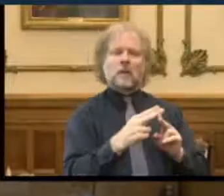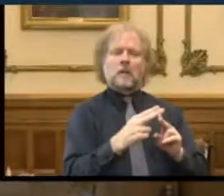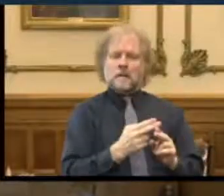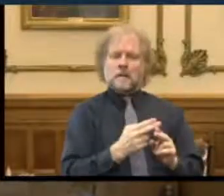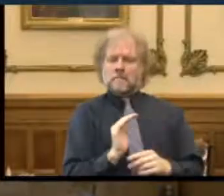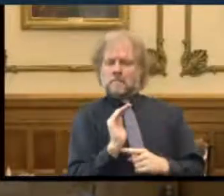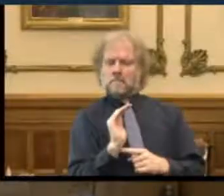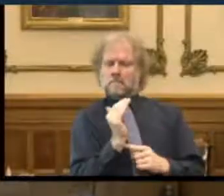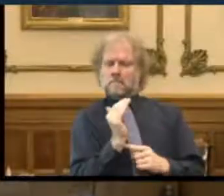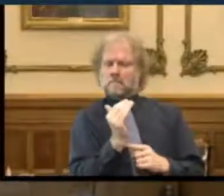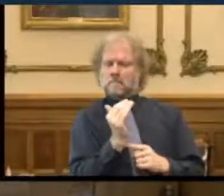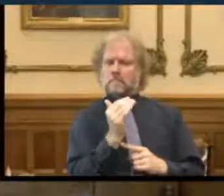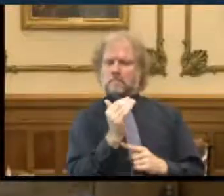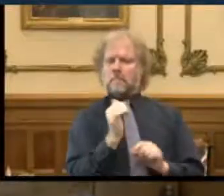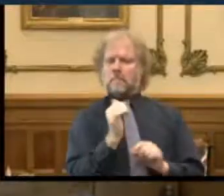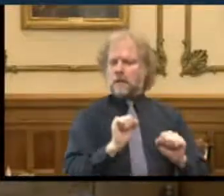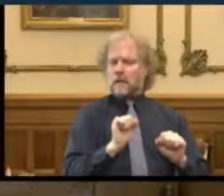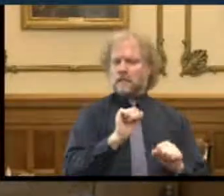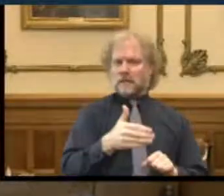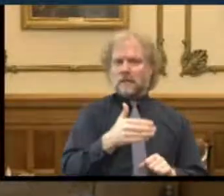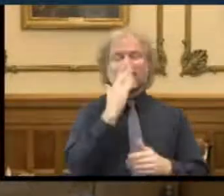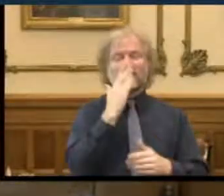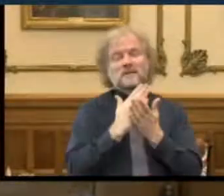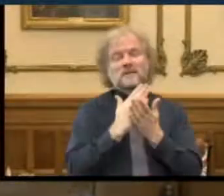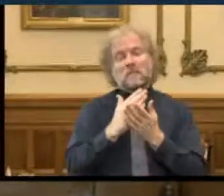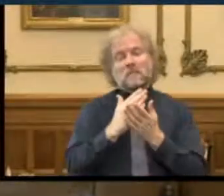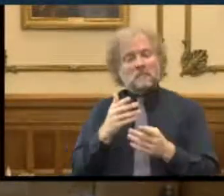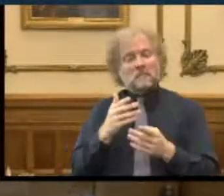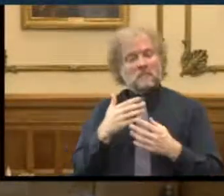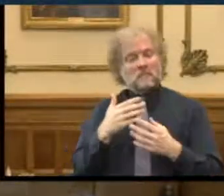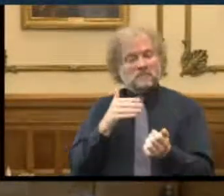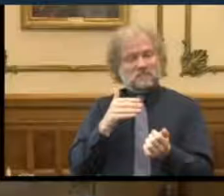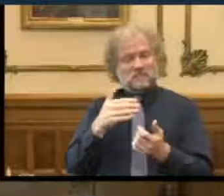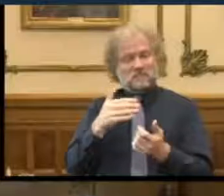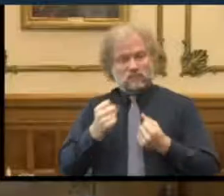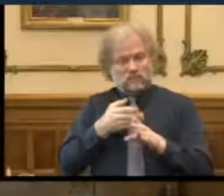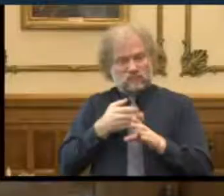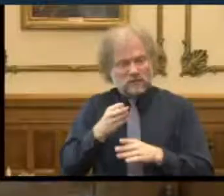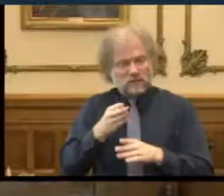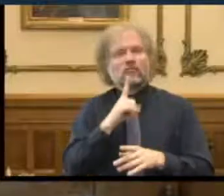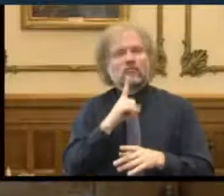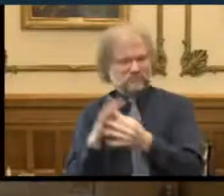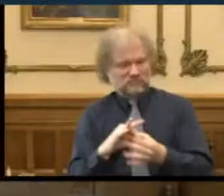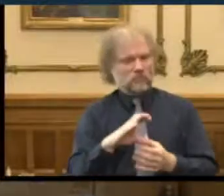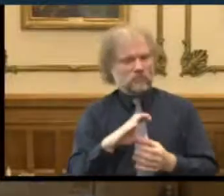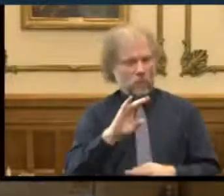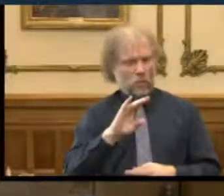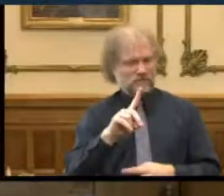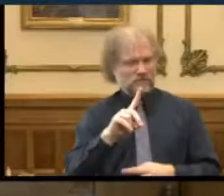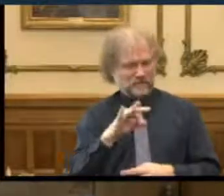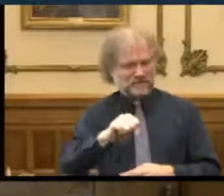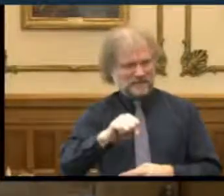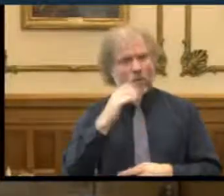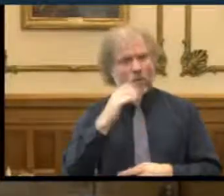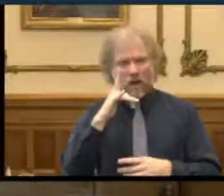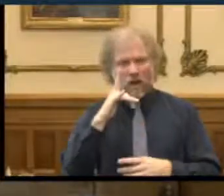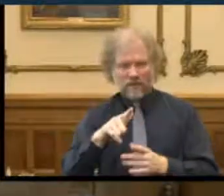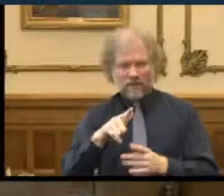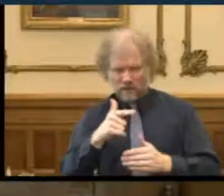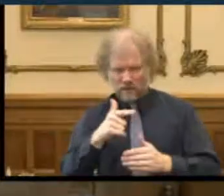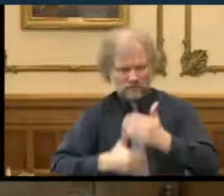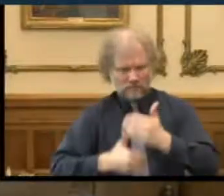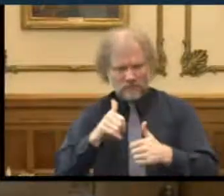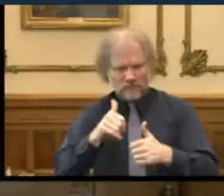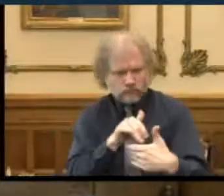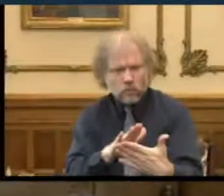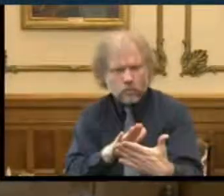deaths, because we know that some of our healthcare professionals are confident that an individual's death was related to COVID based on their clinical course and based